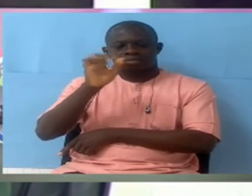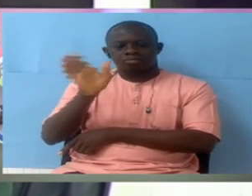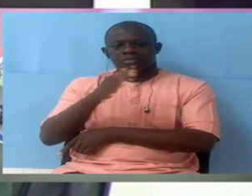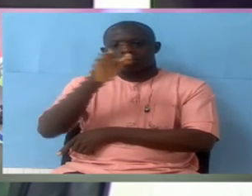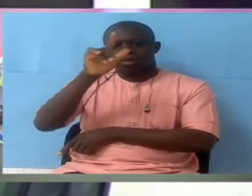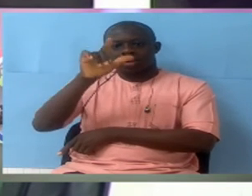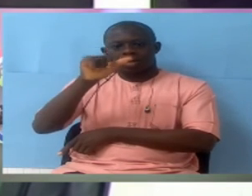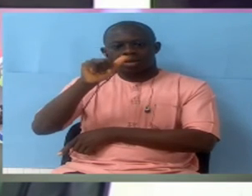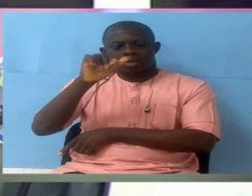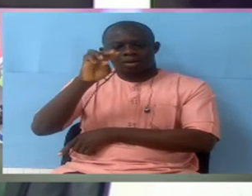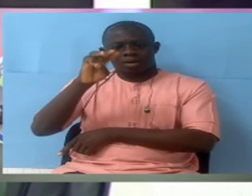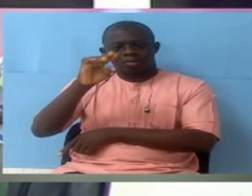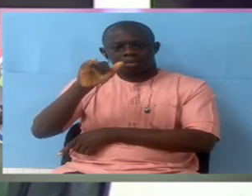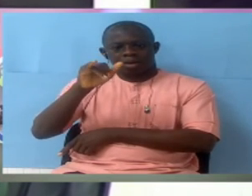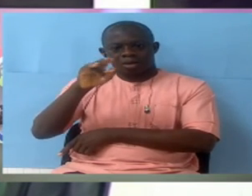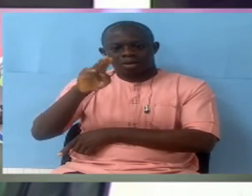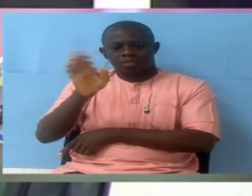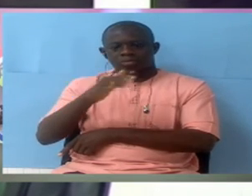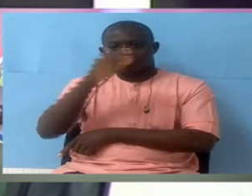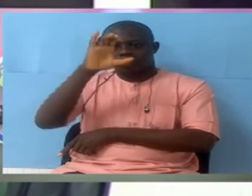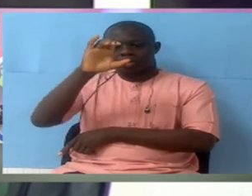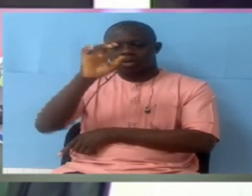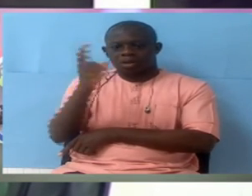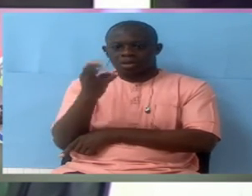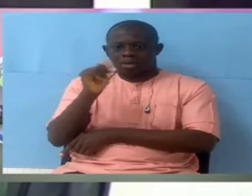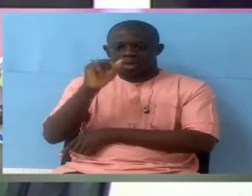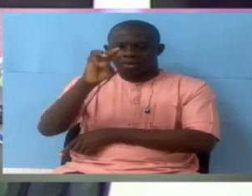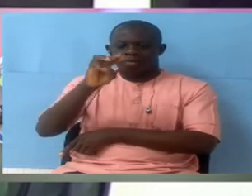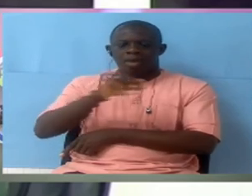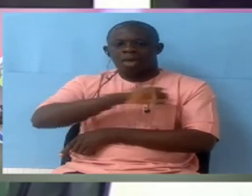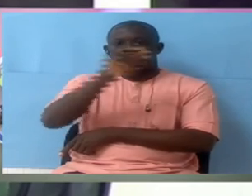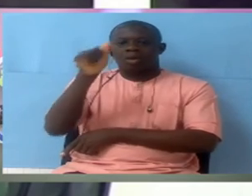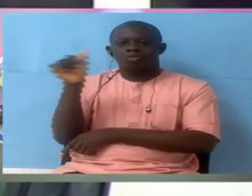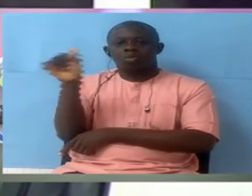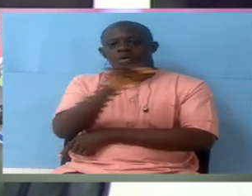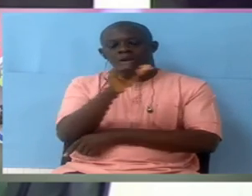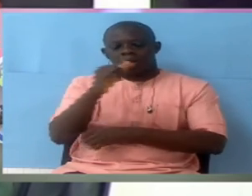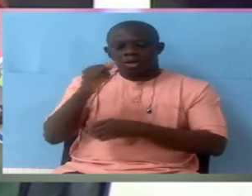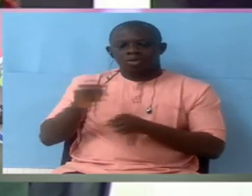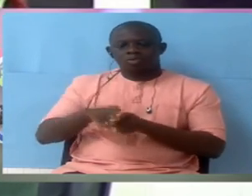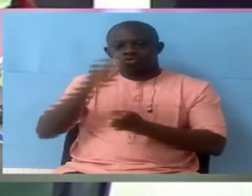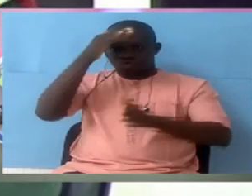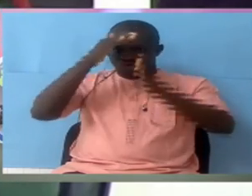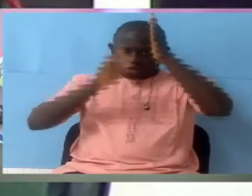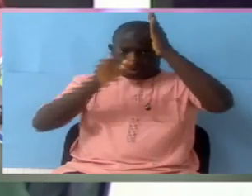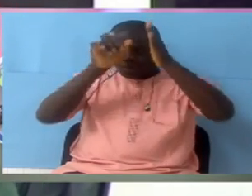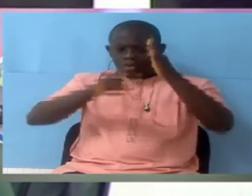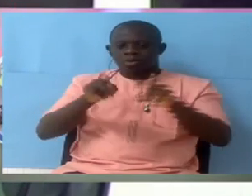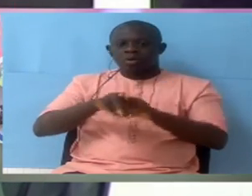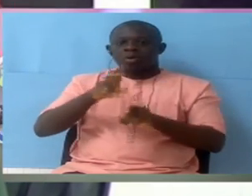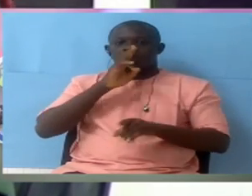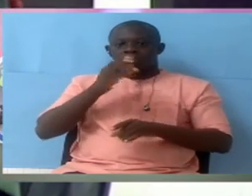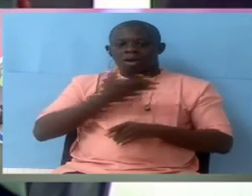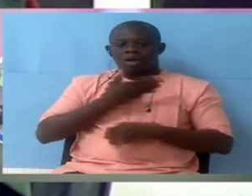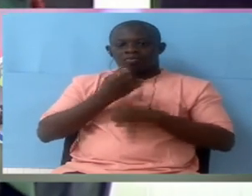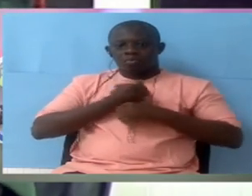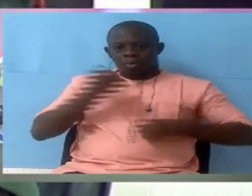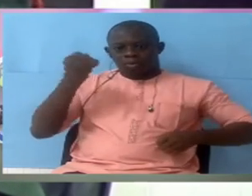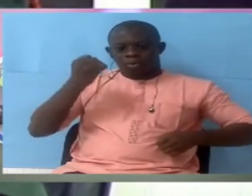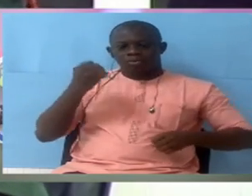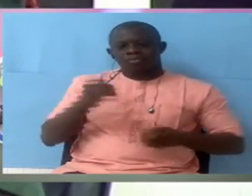Lamin Cham. And the other soldiers armed to the teeth, the escort team. Aki the jungulas. Soldari nyonyo